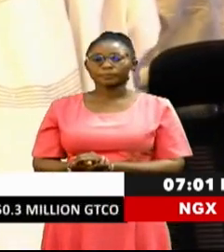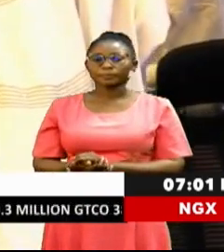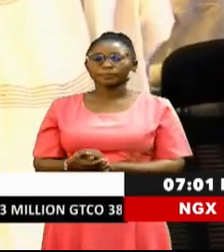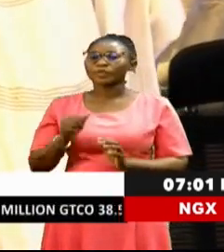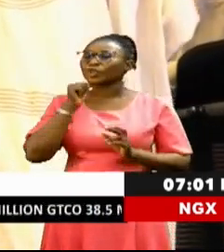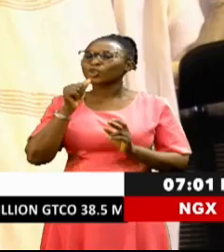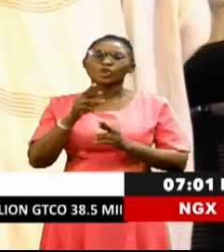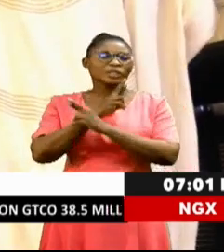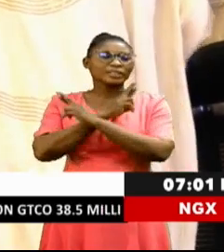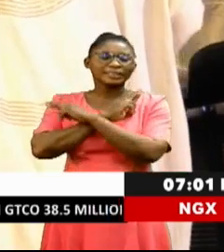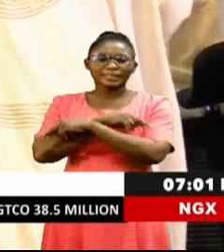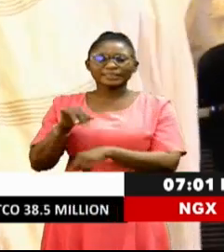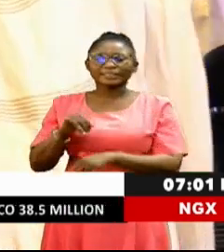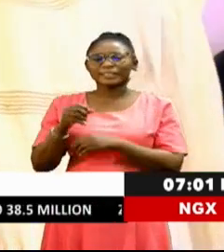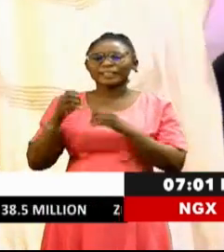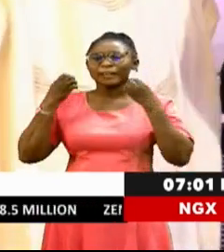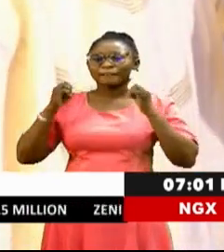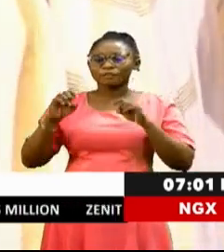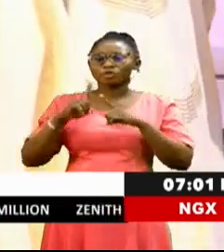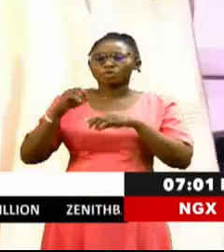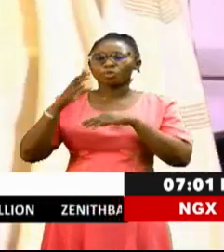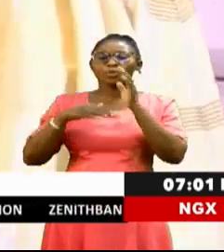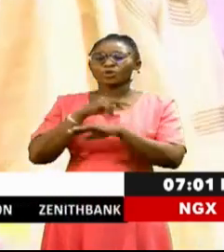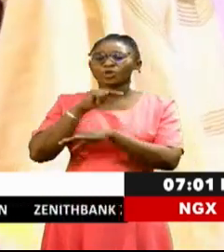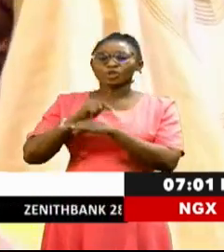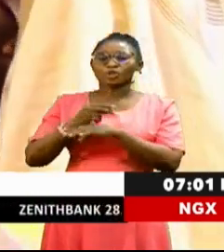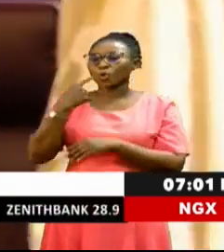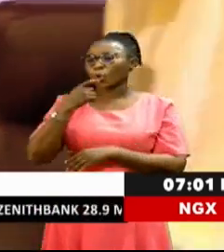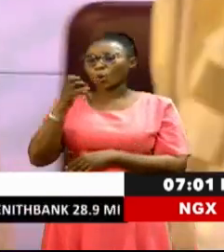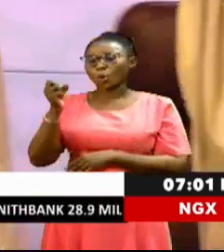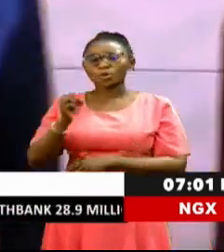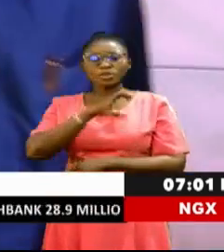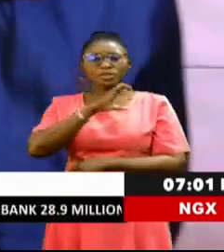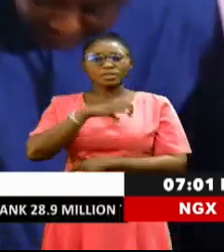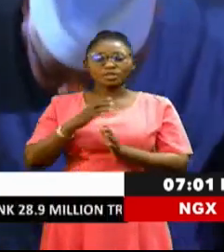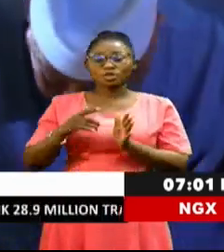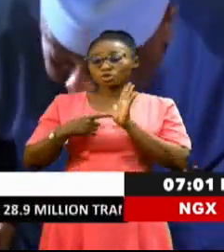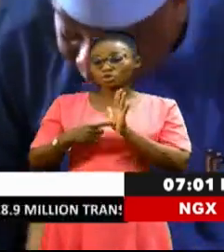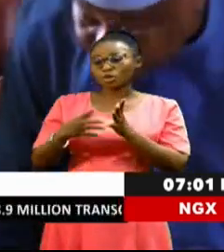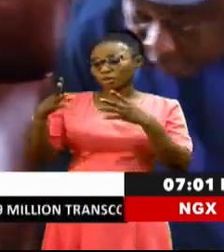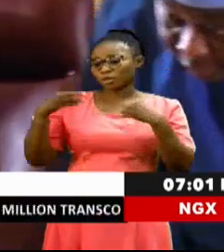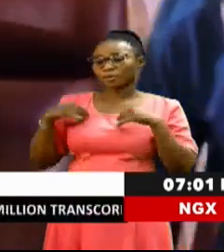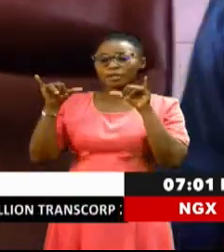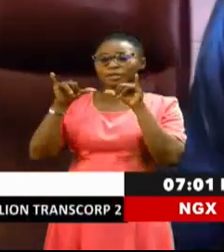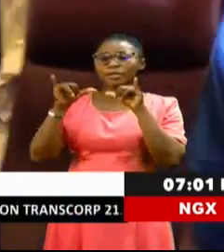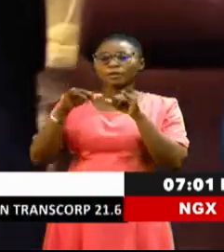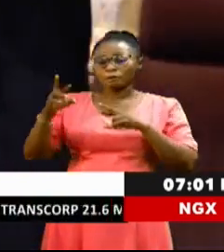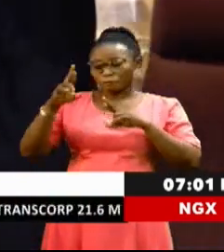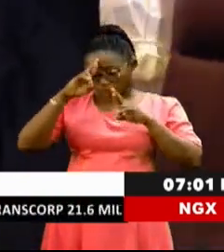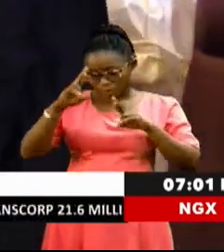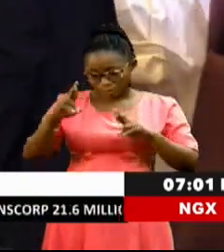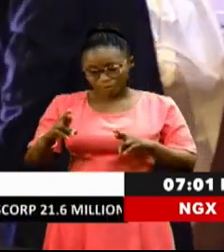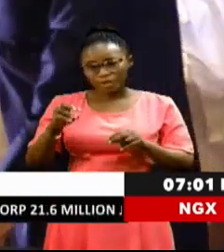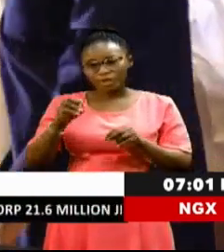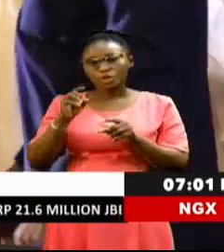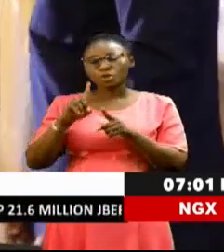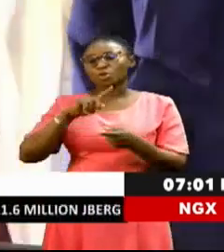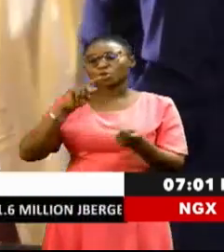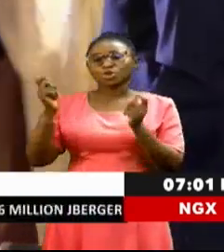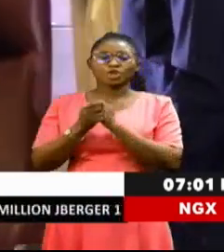Unrelenting efforts to build a nation whose citizens demonstrate acceptable standards of reputation in order to transform